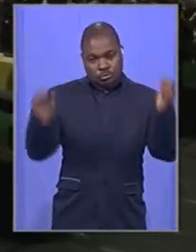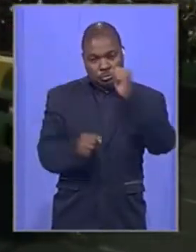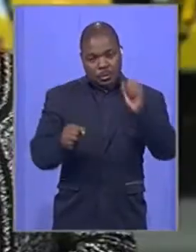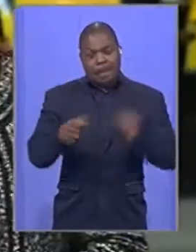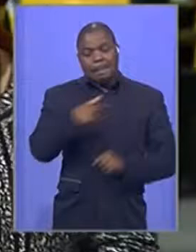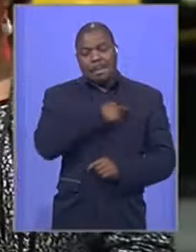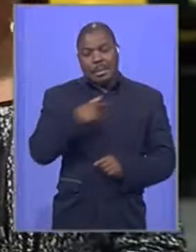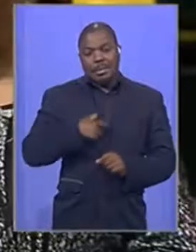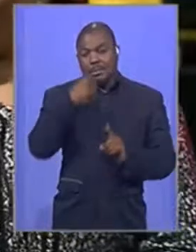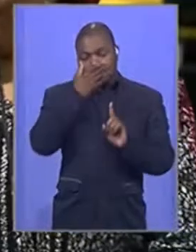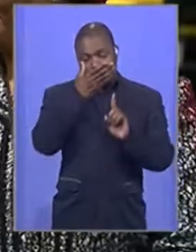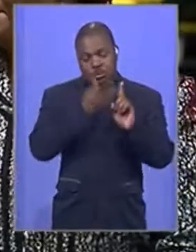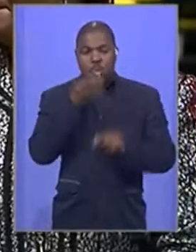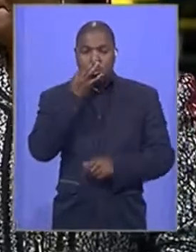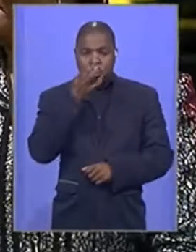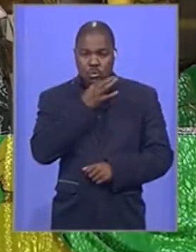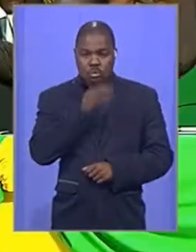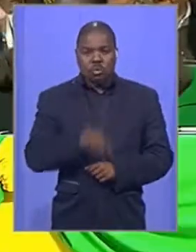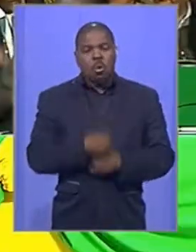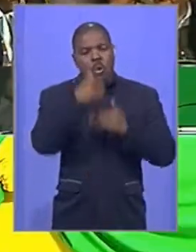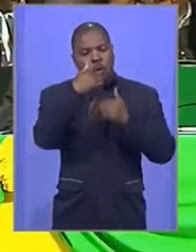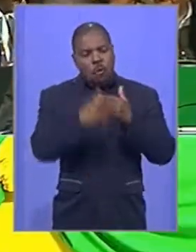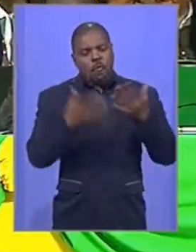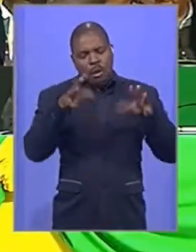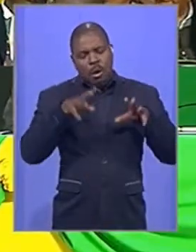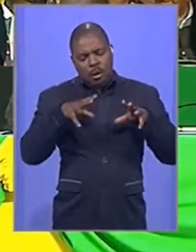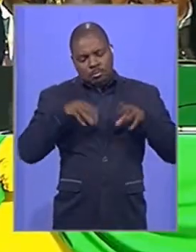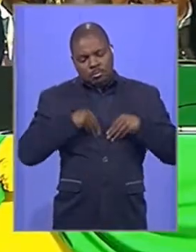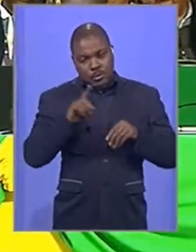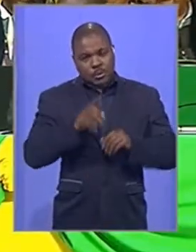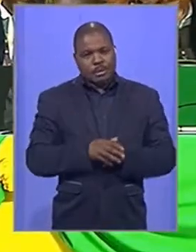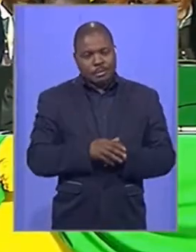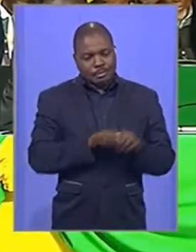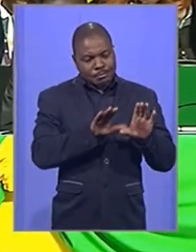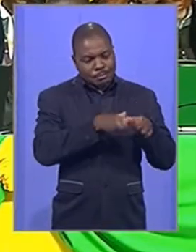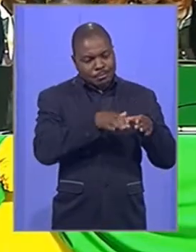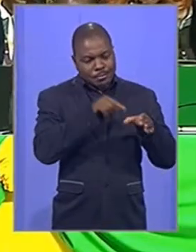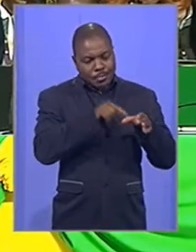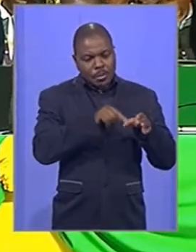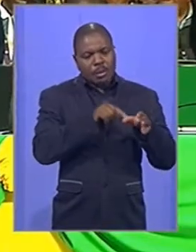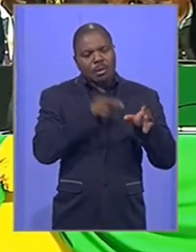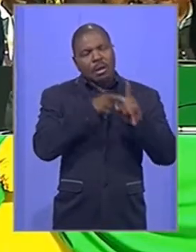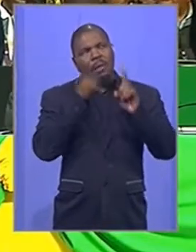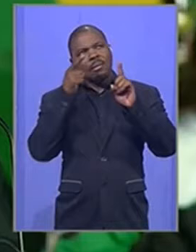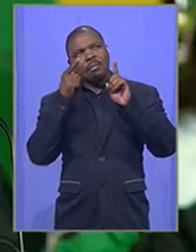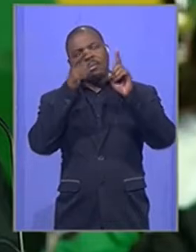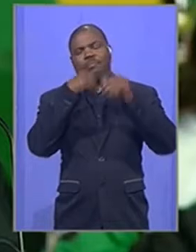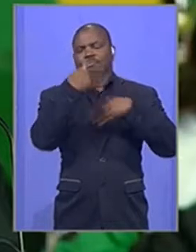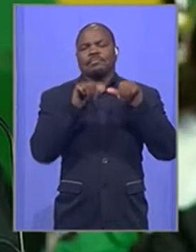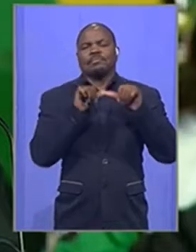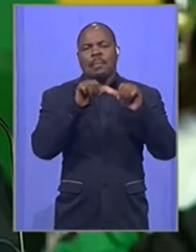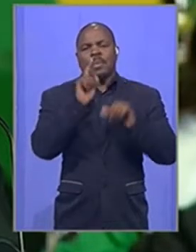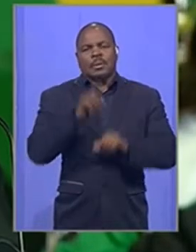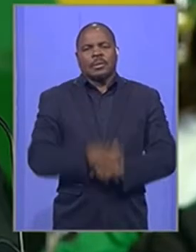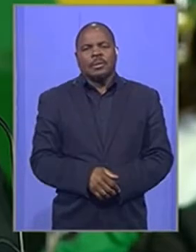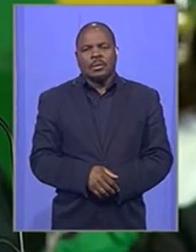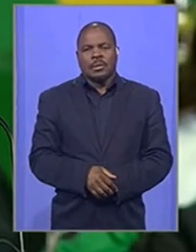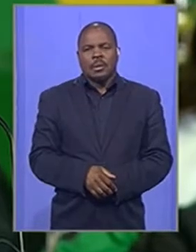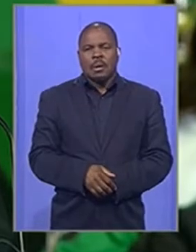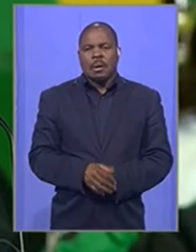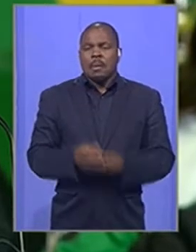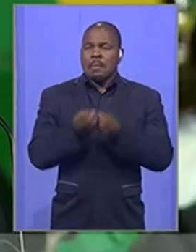Presidente Ramaphosa o rile khonferense ya amogetse ntlha ya gore mokgatlho o tsweletse maitlhomo a one pele. The overwhelming